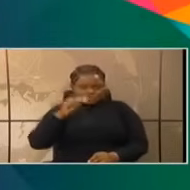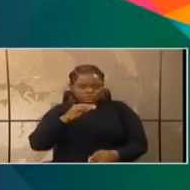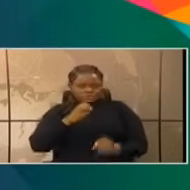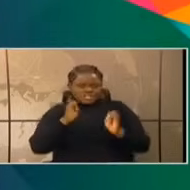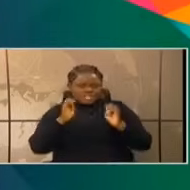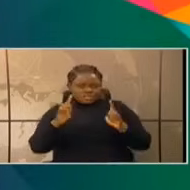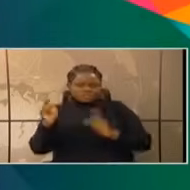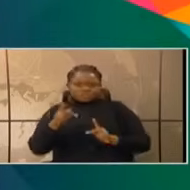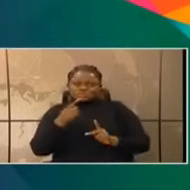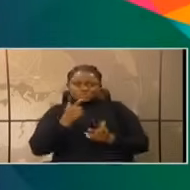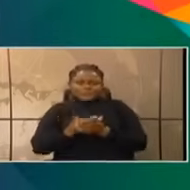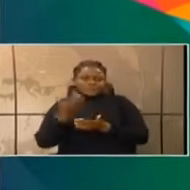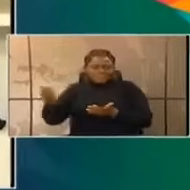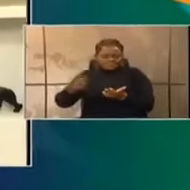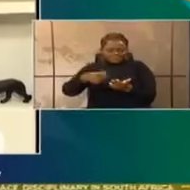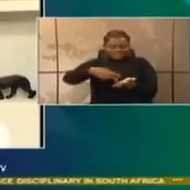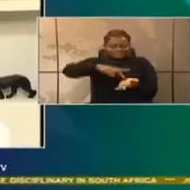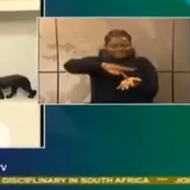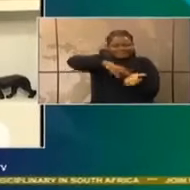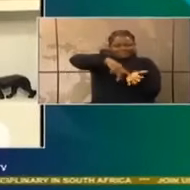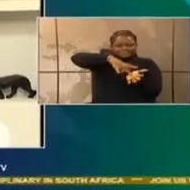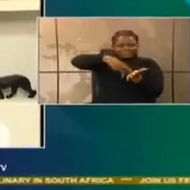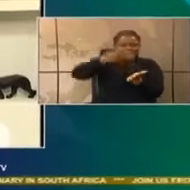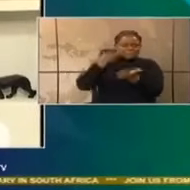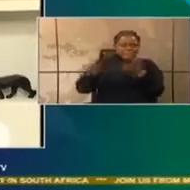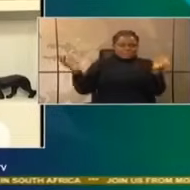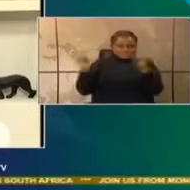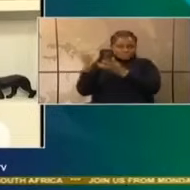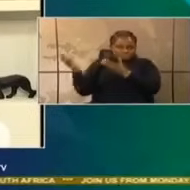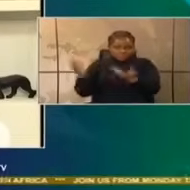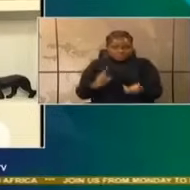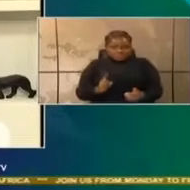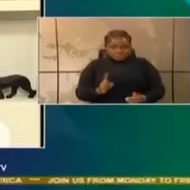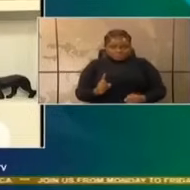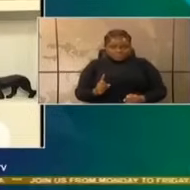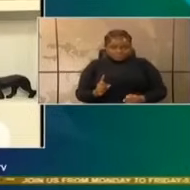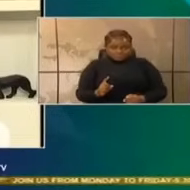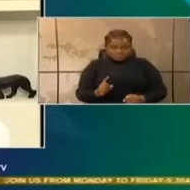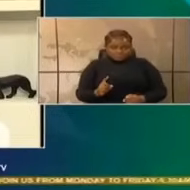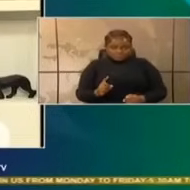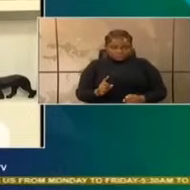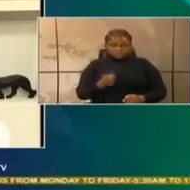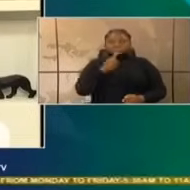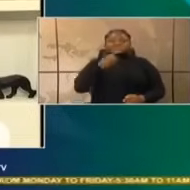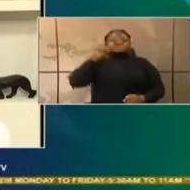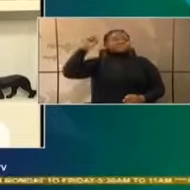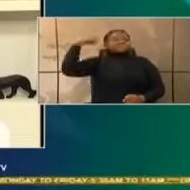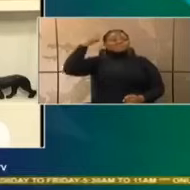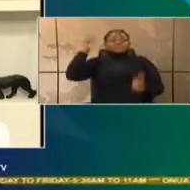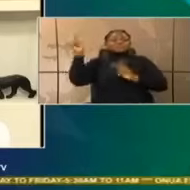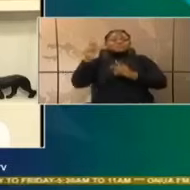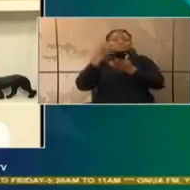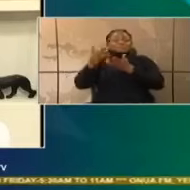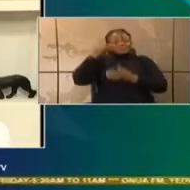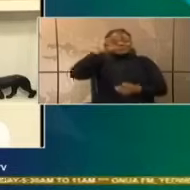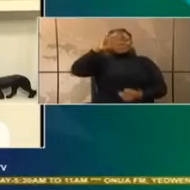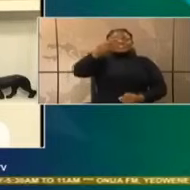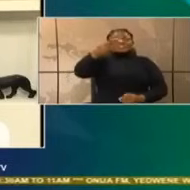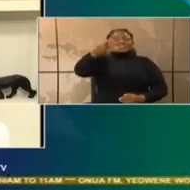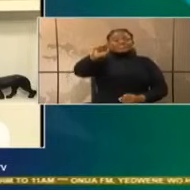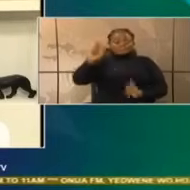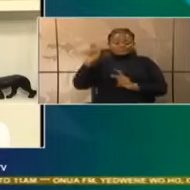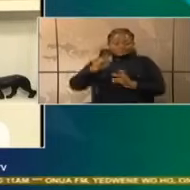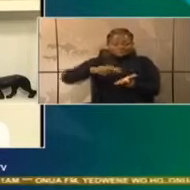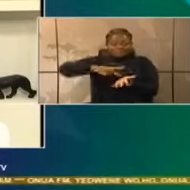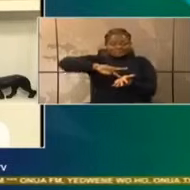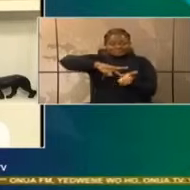Hey, I am sitting here and telling you today on authority, Edutum, only mathematical set now by Nessa Wakotama DSS and Kodano, document Edutum,